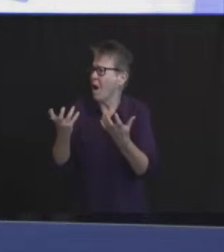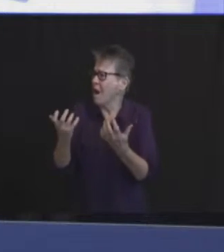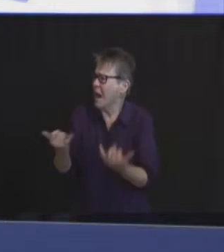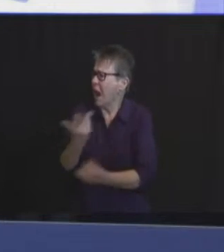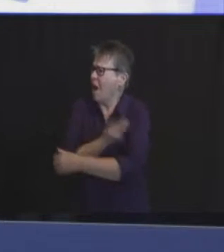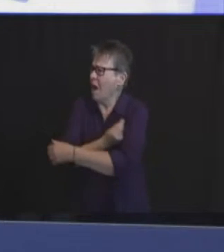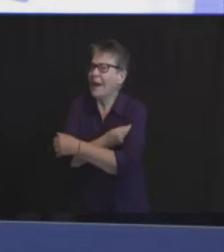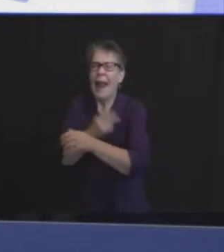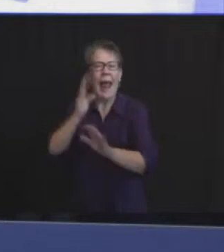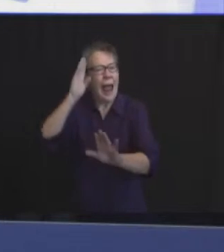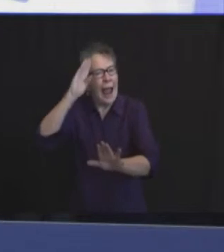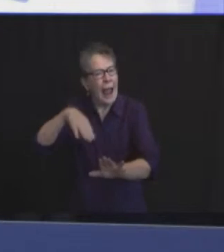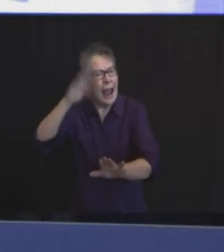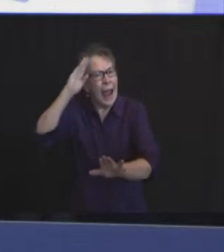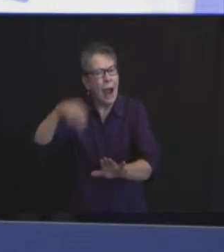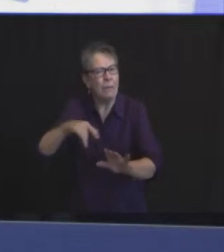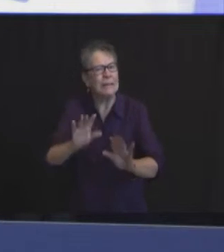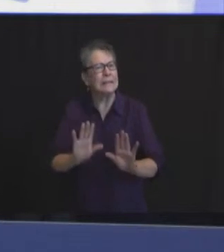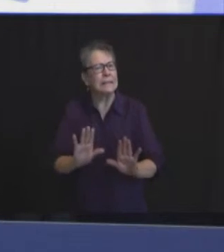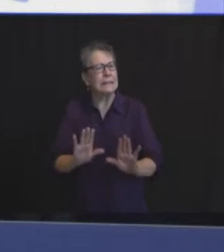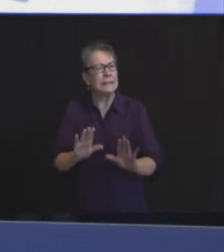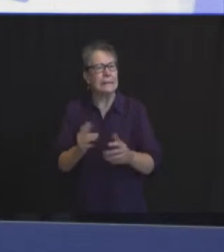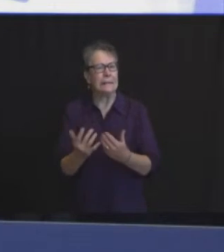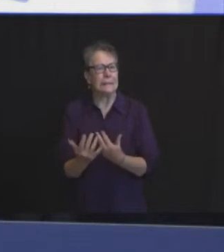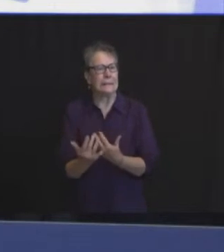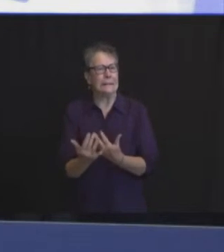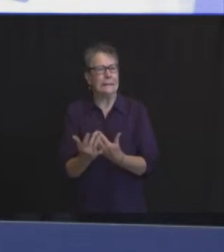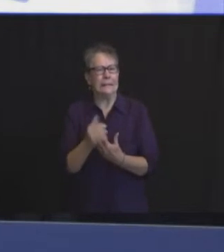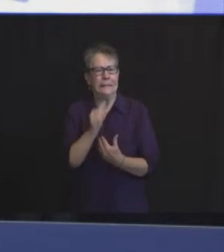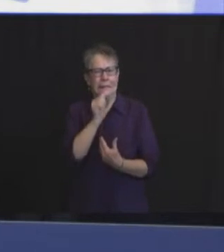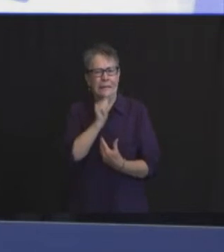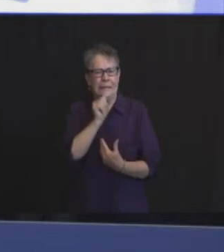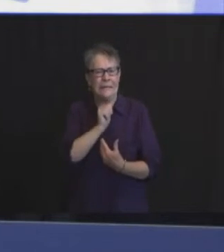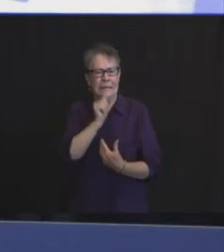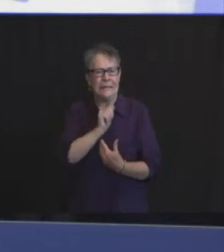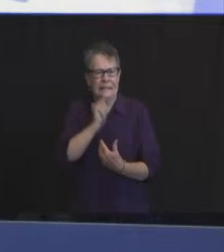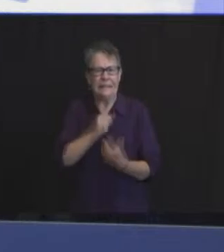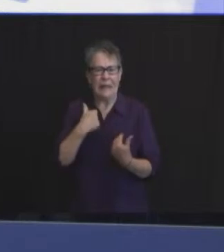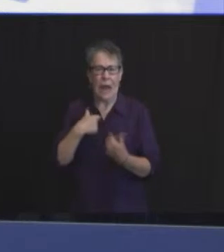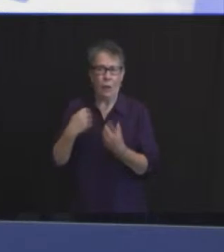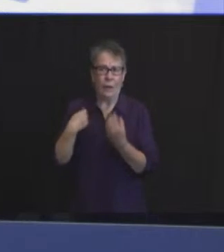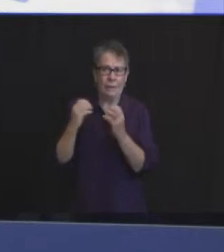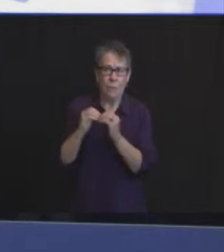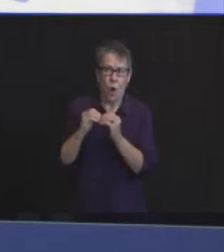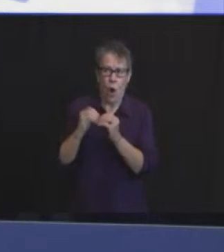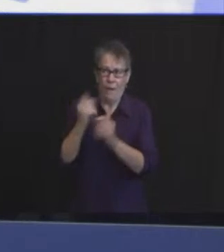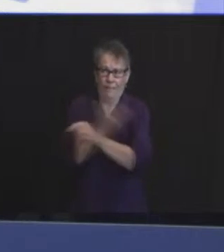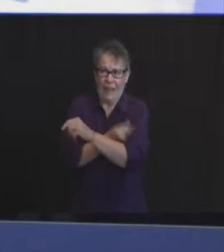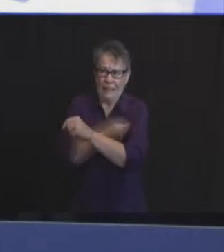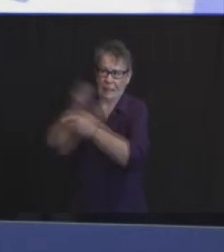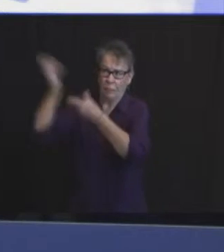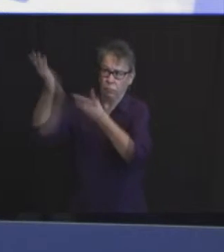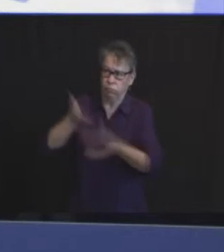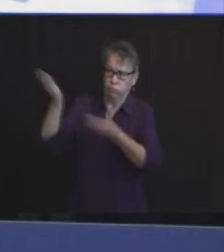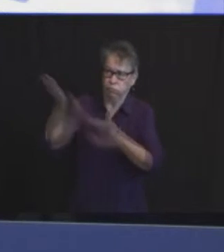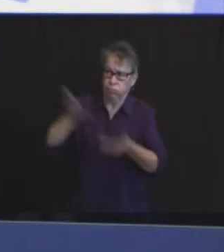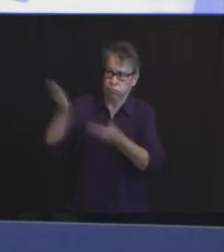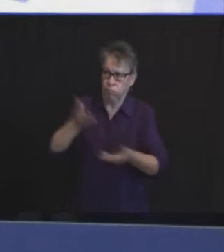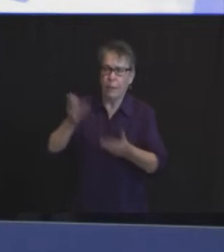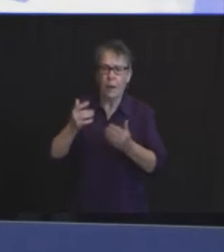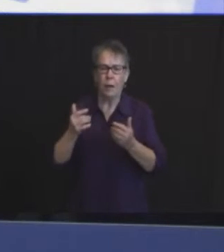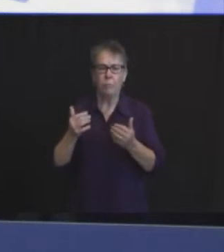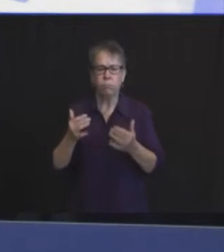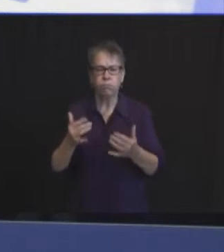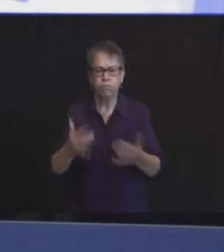larger supply of the vaccine. We currently do not require documentation to prove